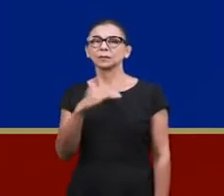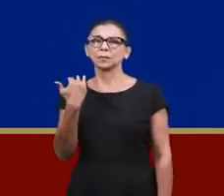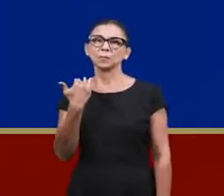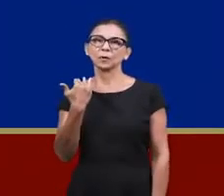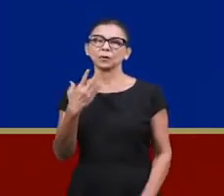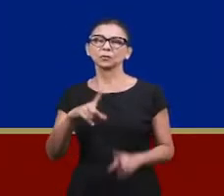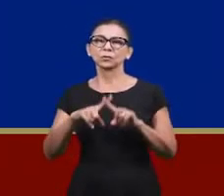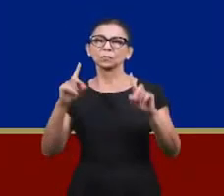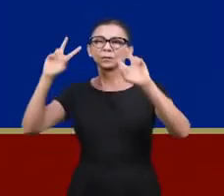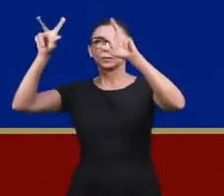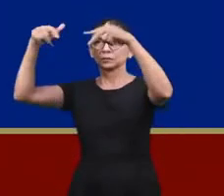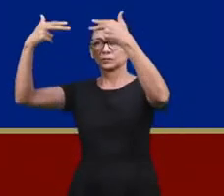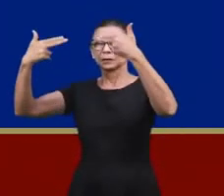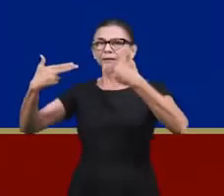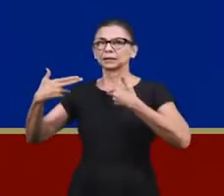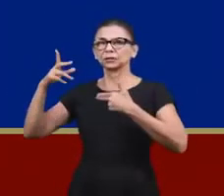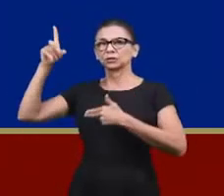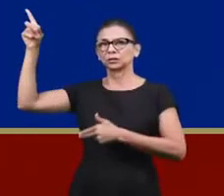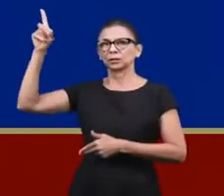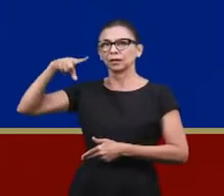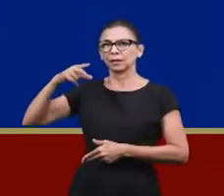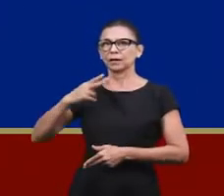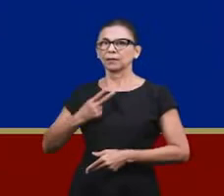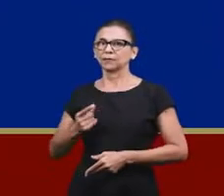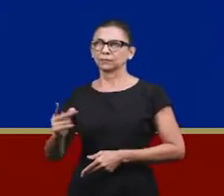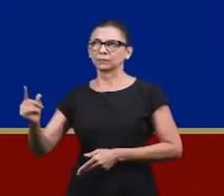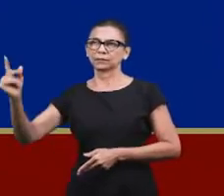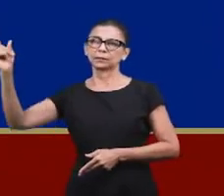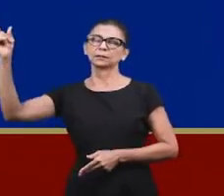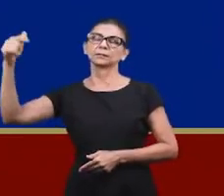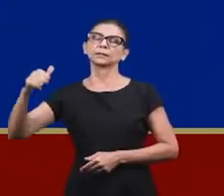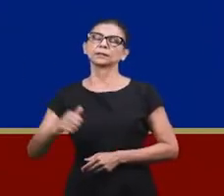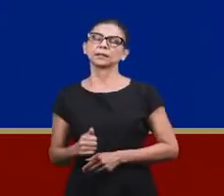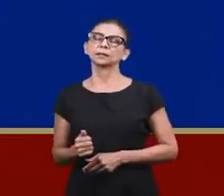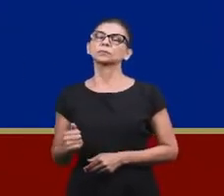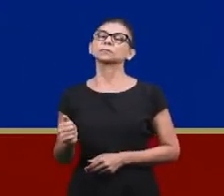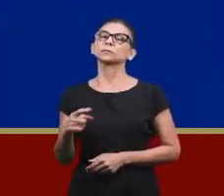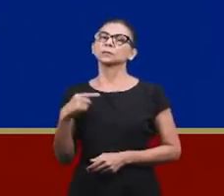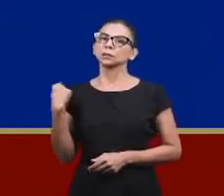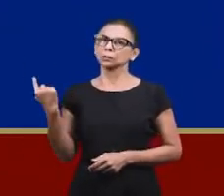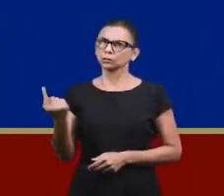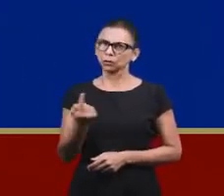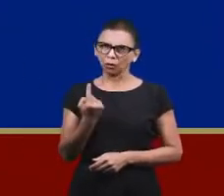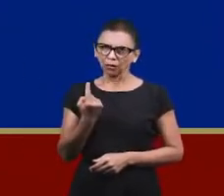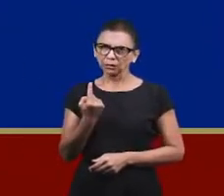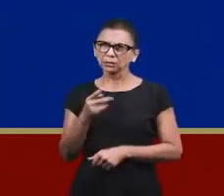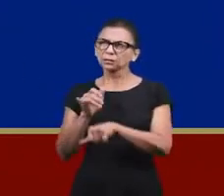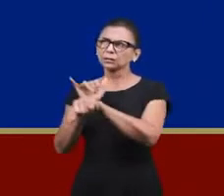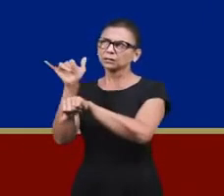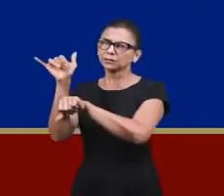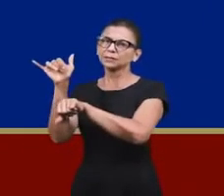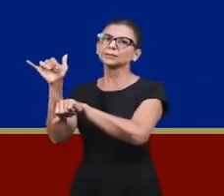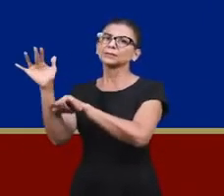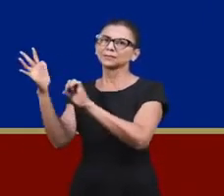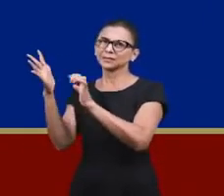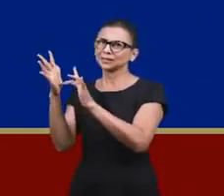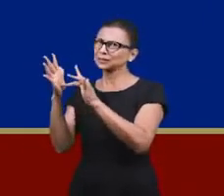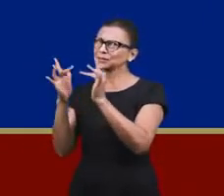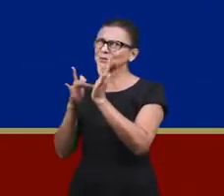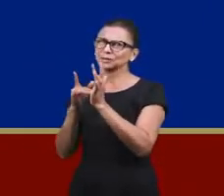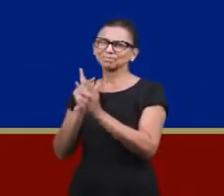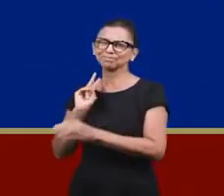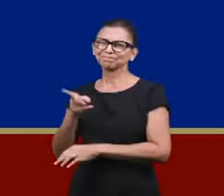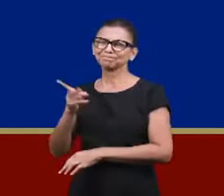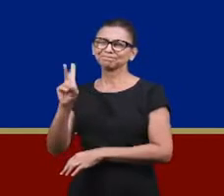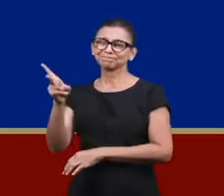is death, but the gift of God is eternal life. We are forever indebted to